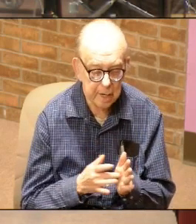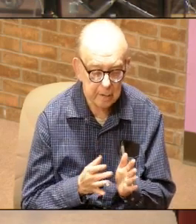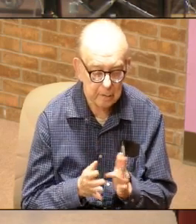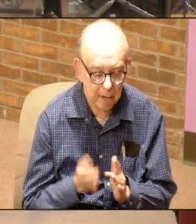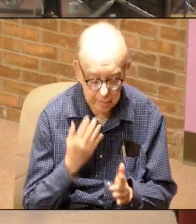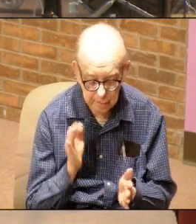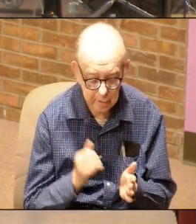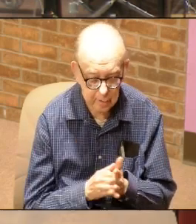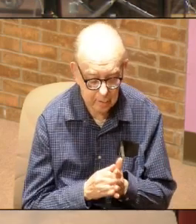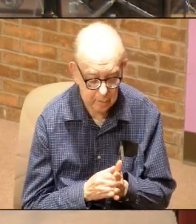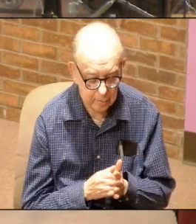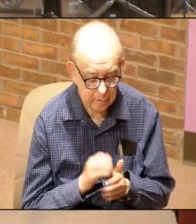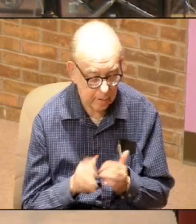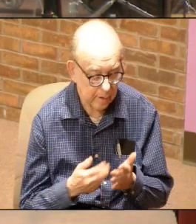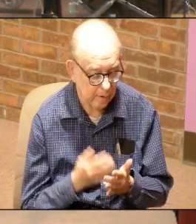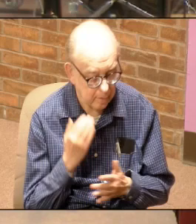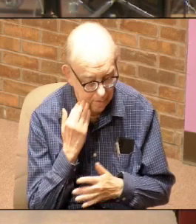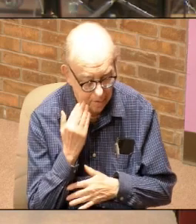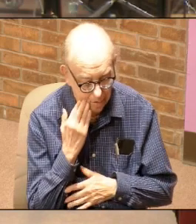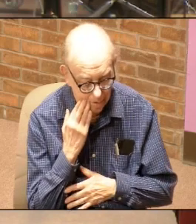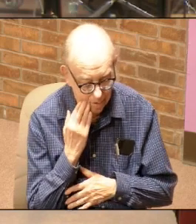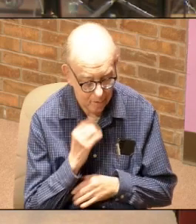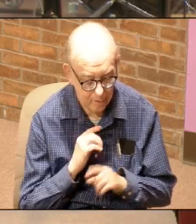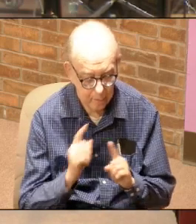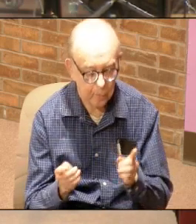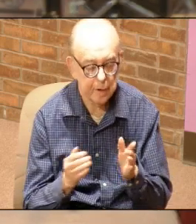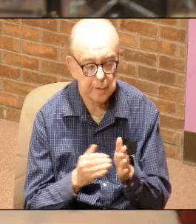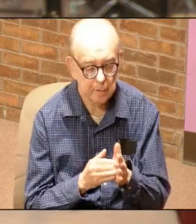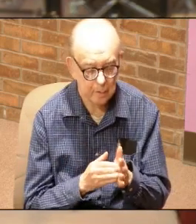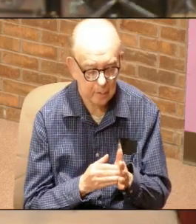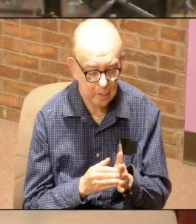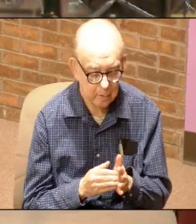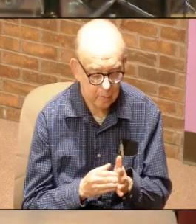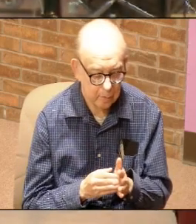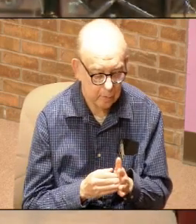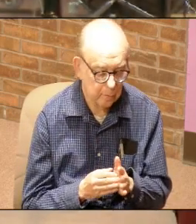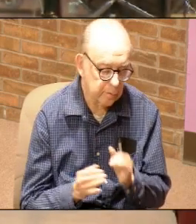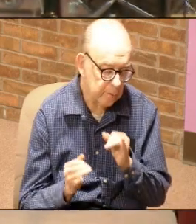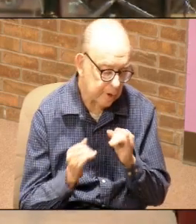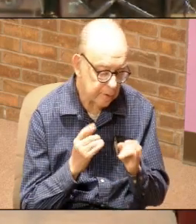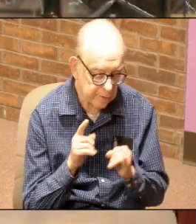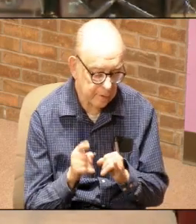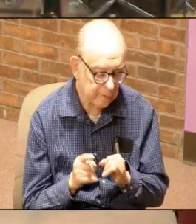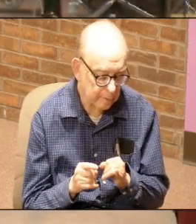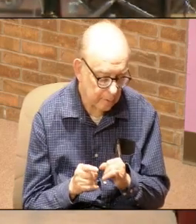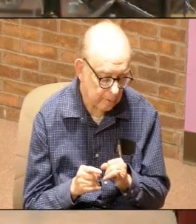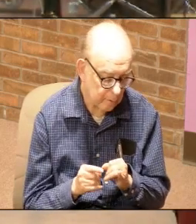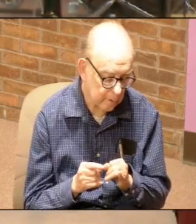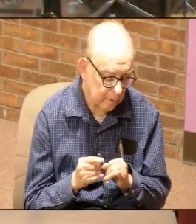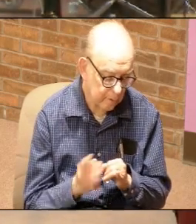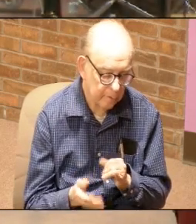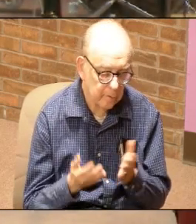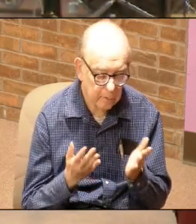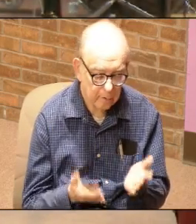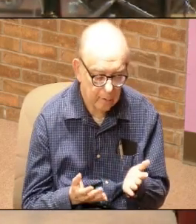even know it. All I know is I'm going back to intercede for you, and I'm there waiting for more